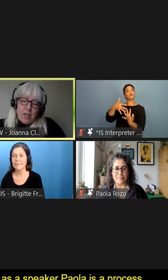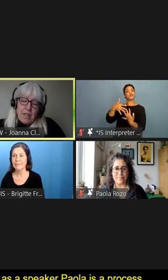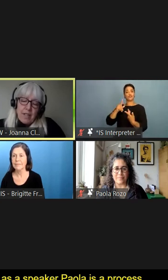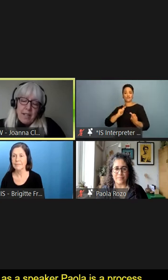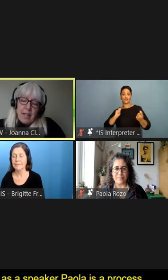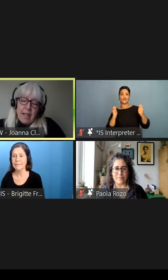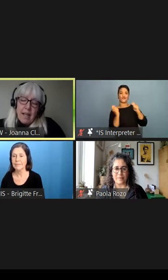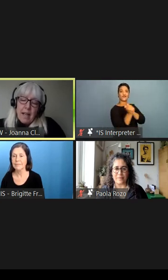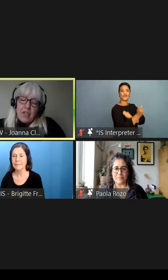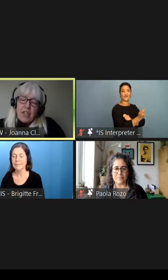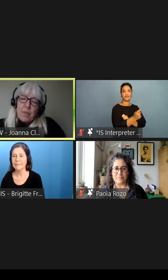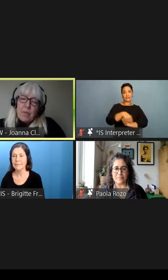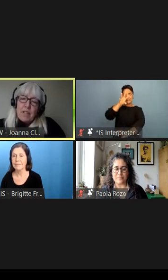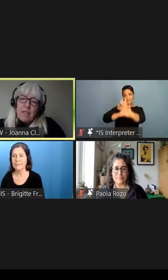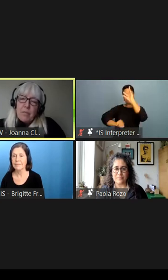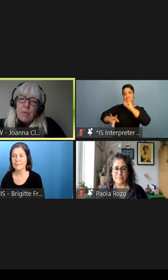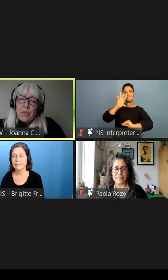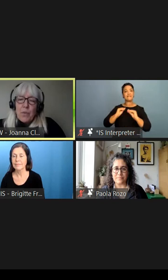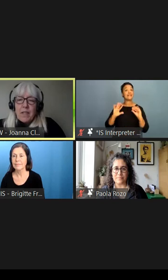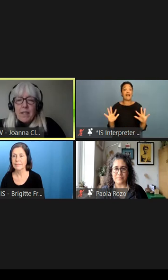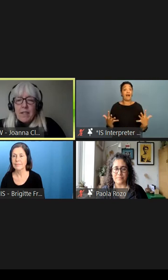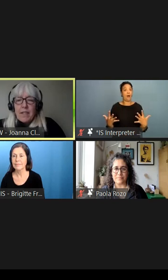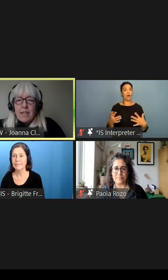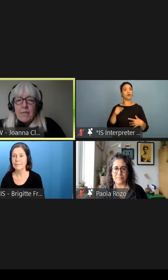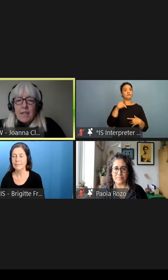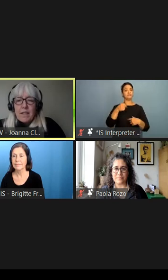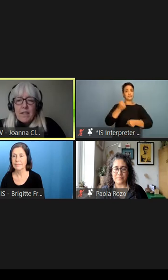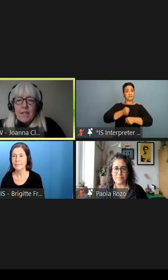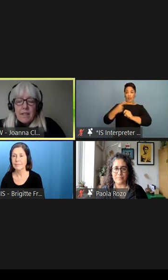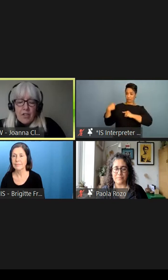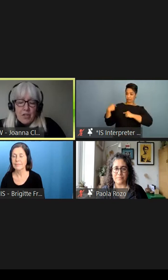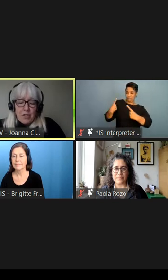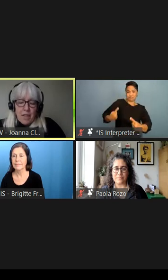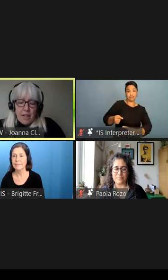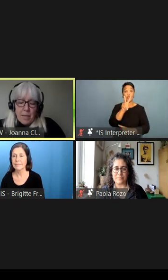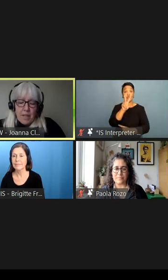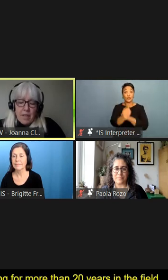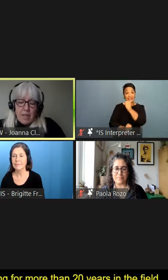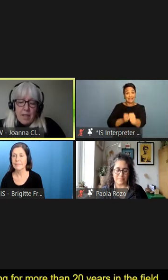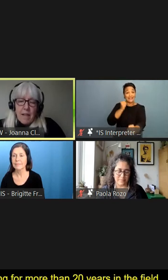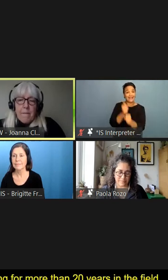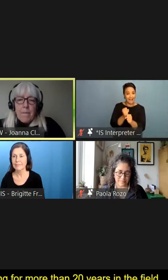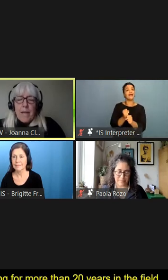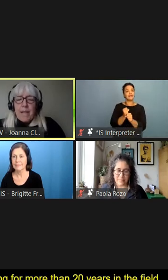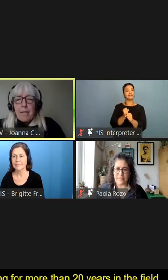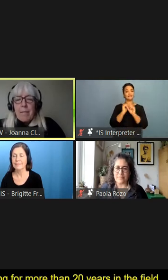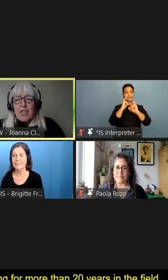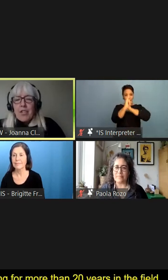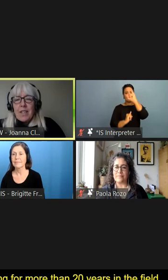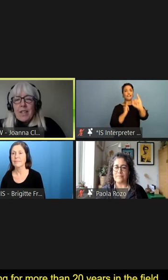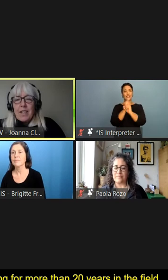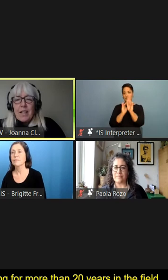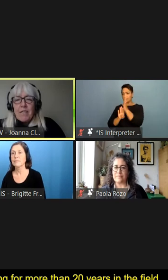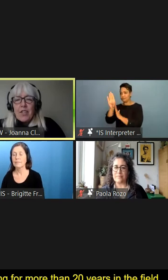transformation and learning. And she's been working for more than 20 years in the field of international development. As I